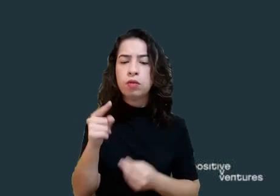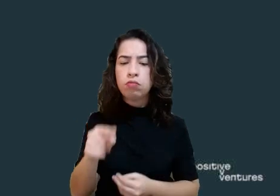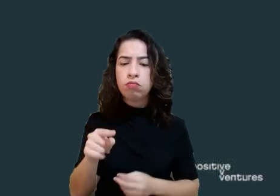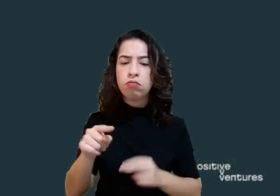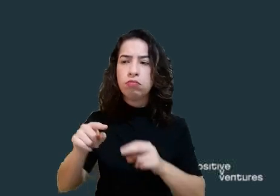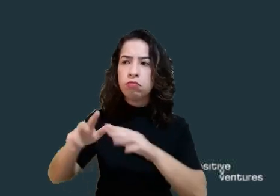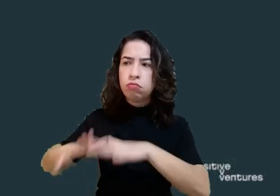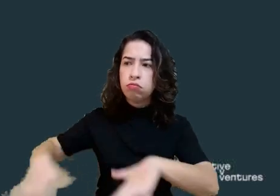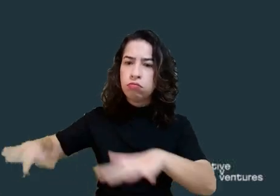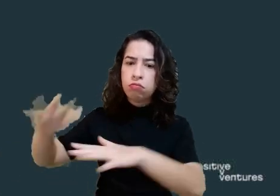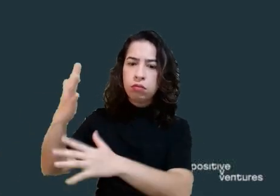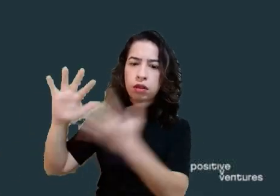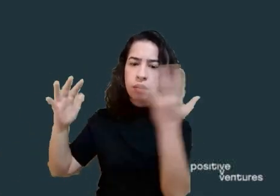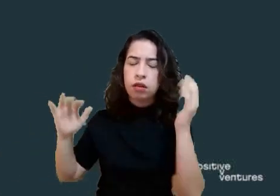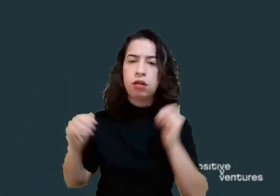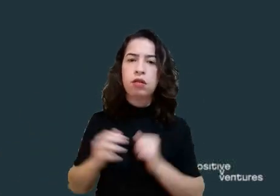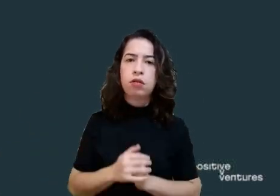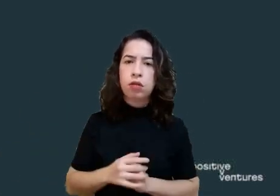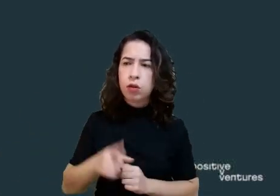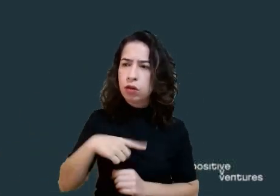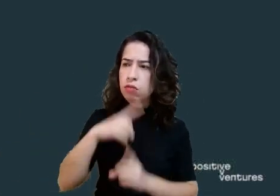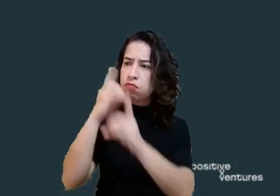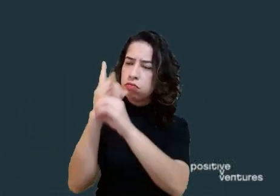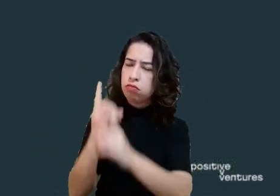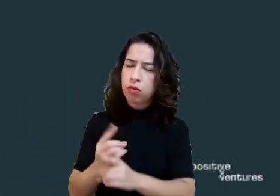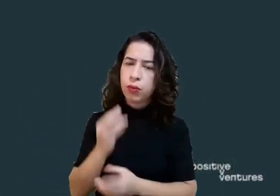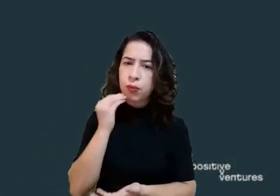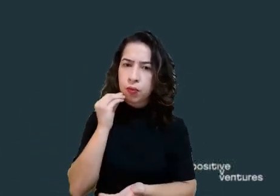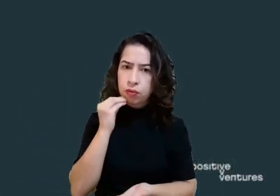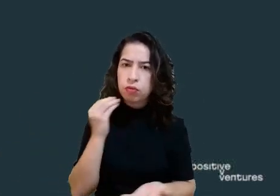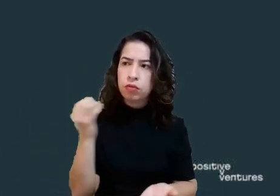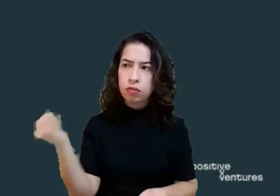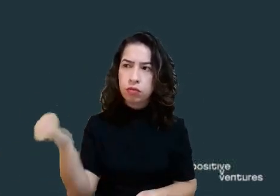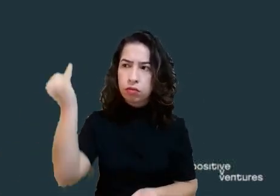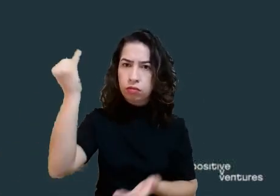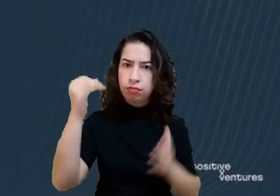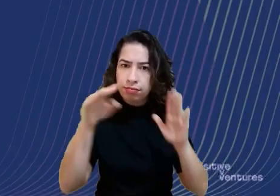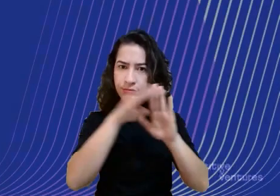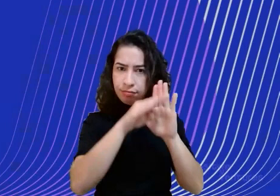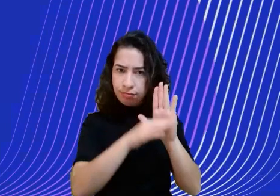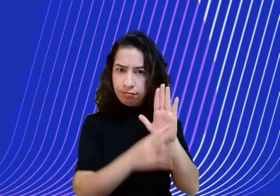business for this agenda. But I'd like to highlight that we that invest